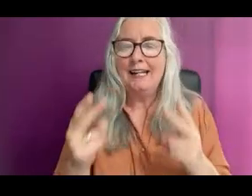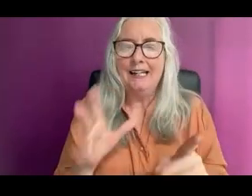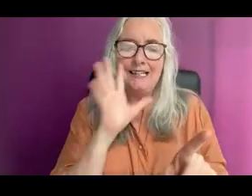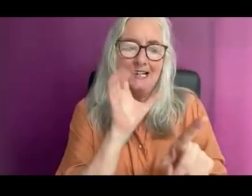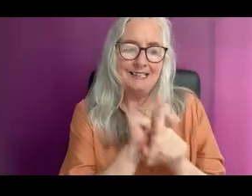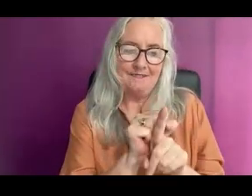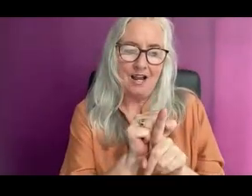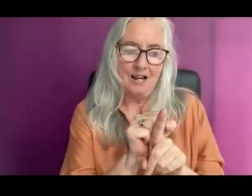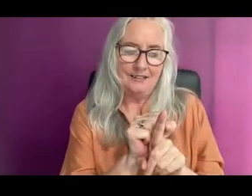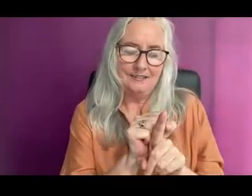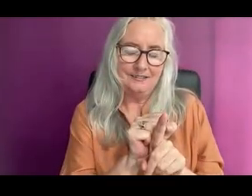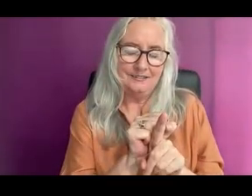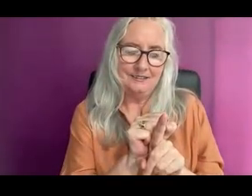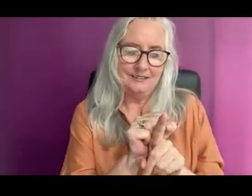of